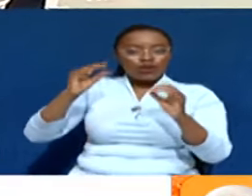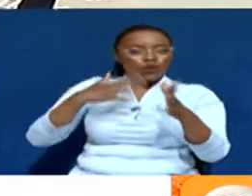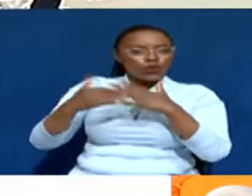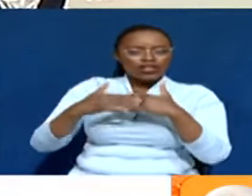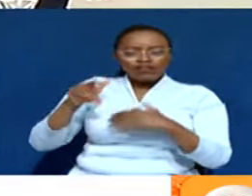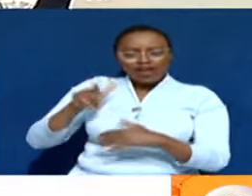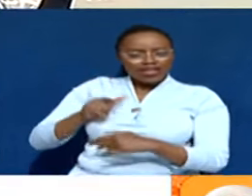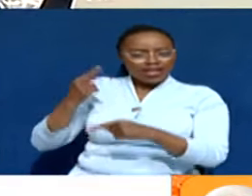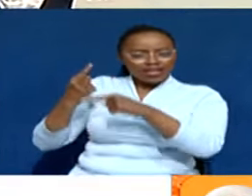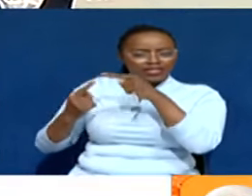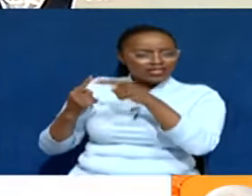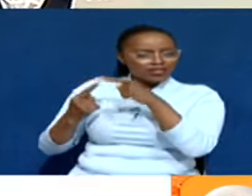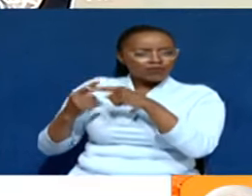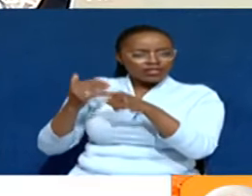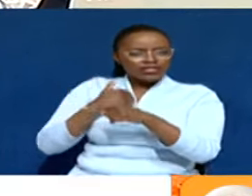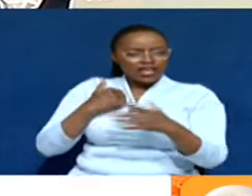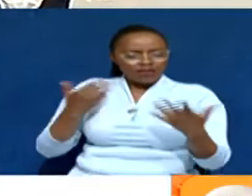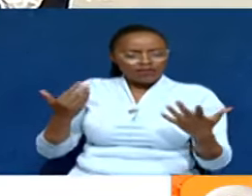these ladies are going through.